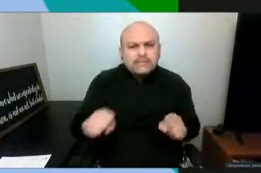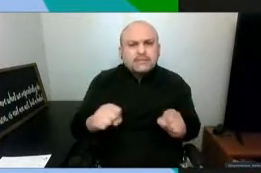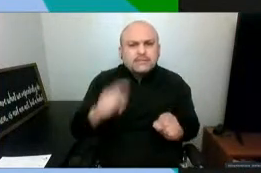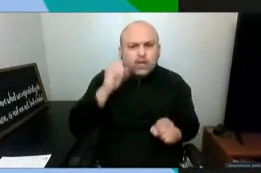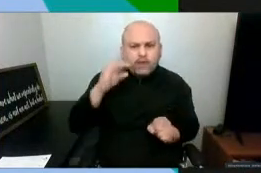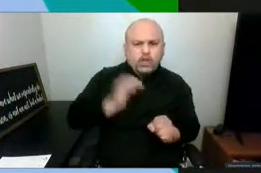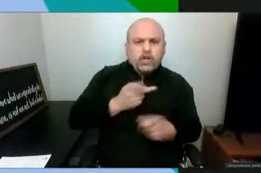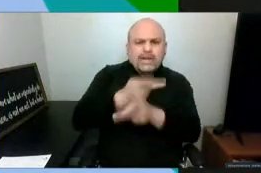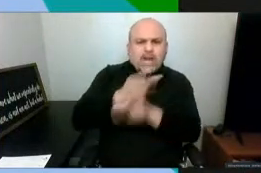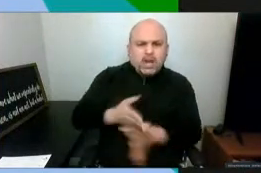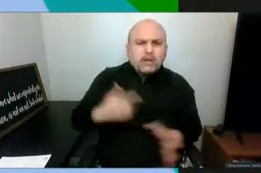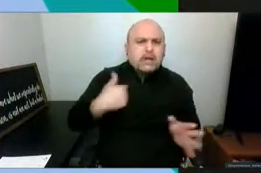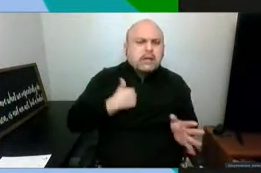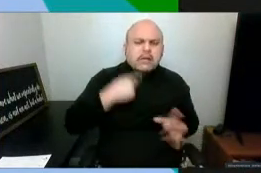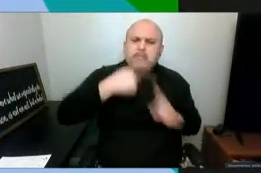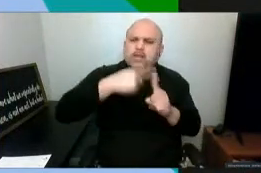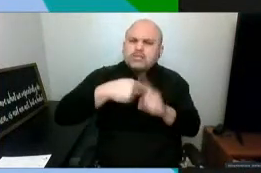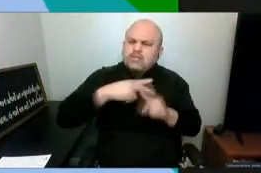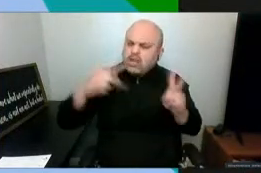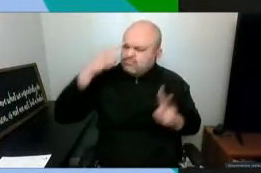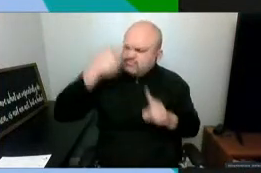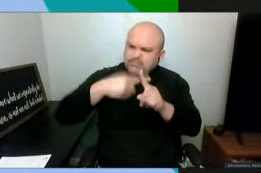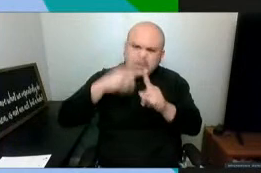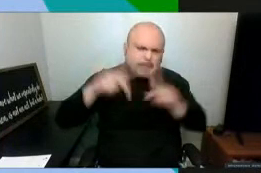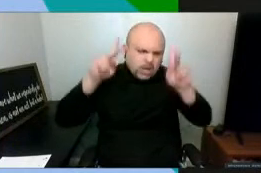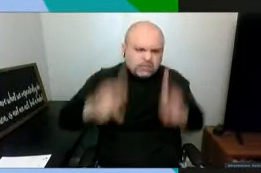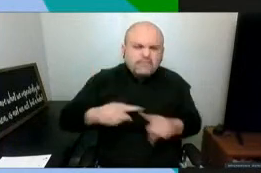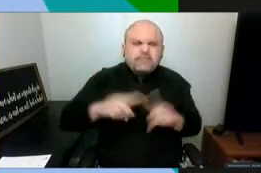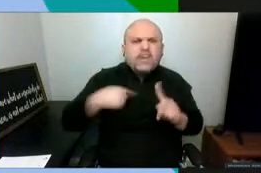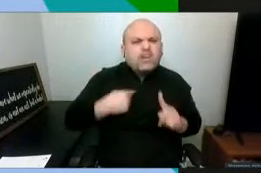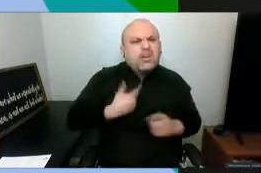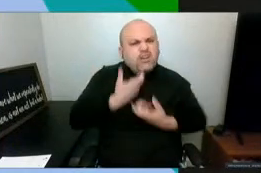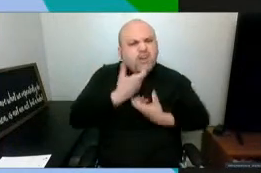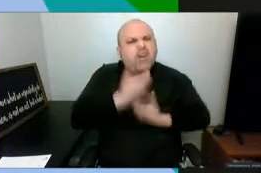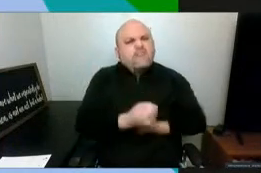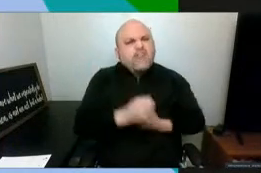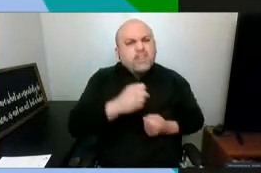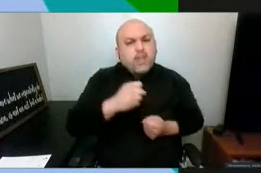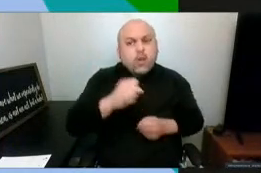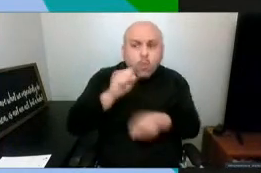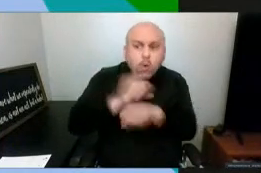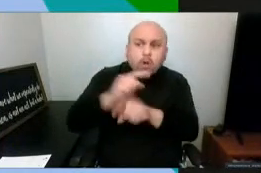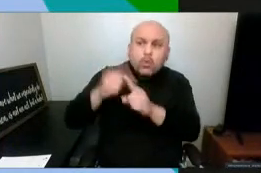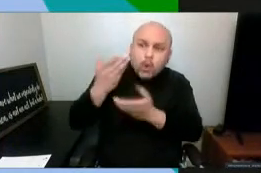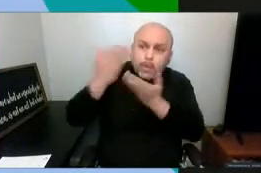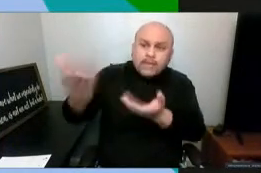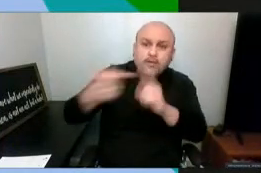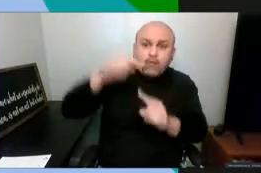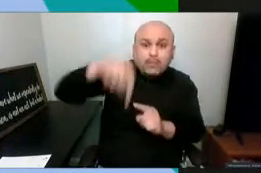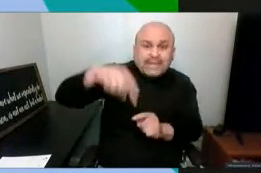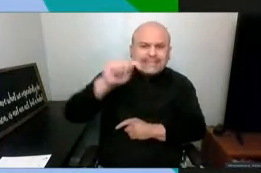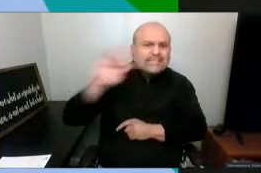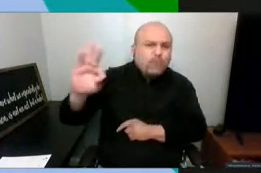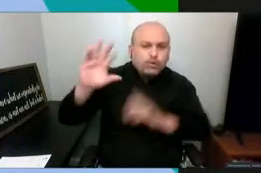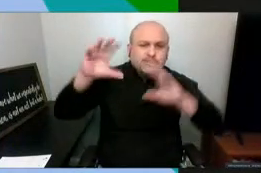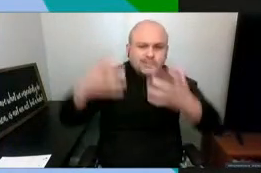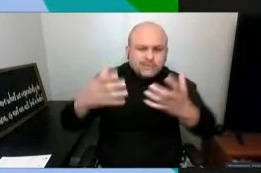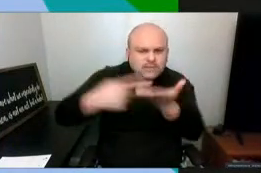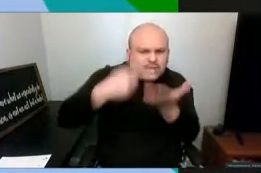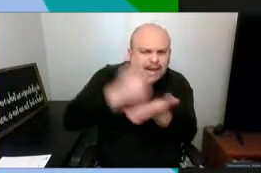a positive and optimistic person, and I am confident that the work and recommendations from this task force will help us to